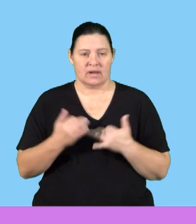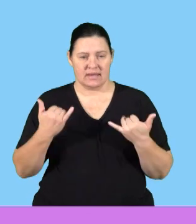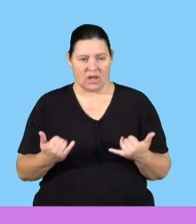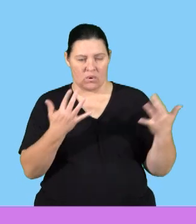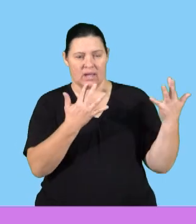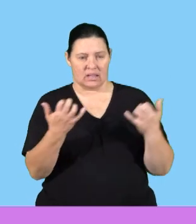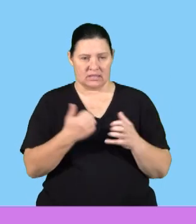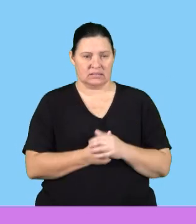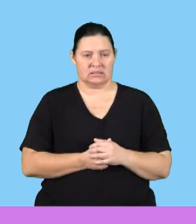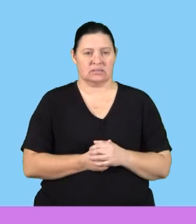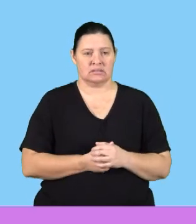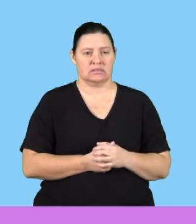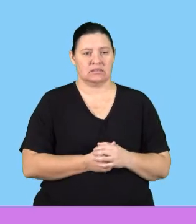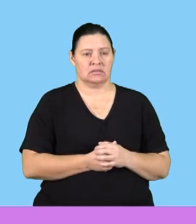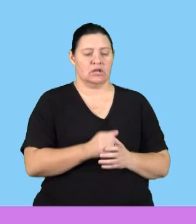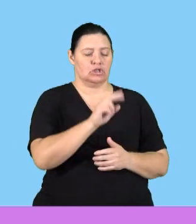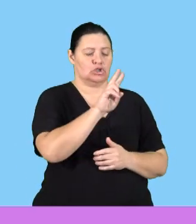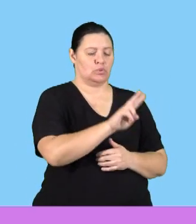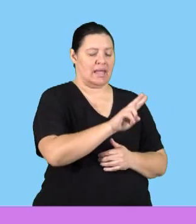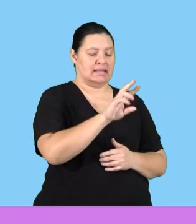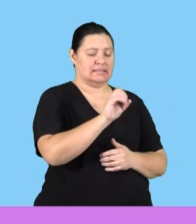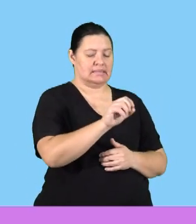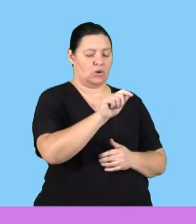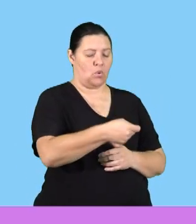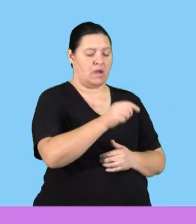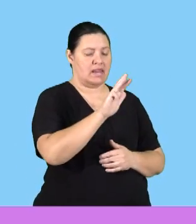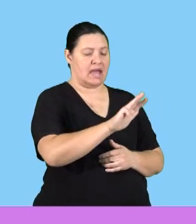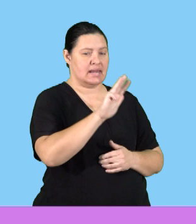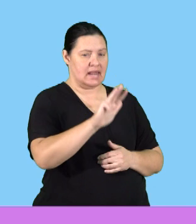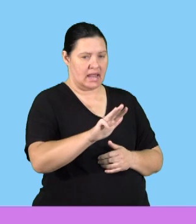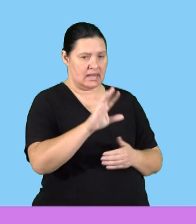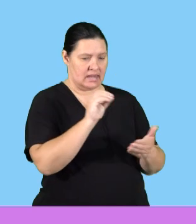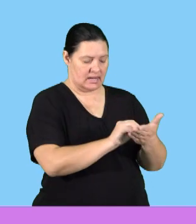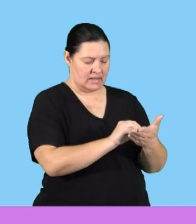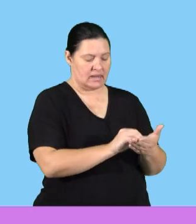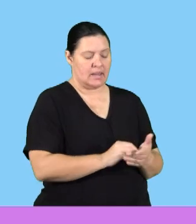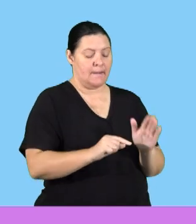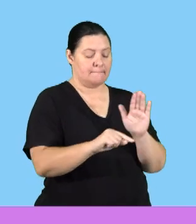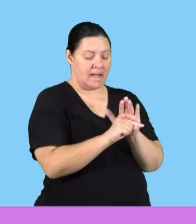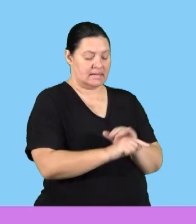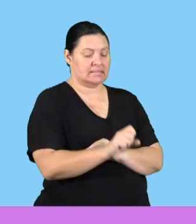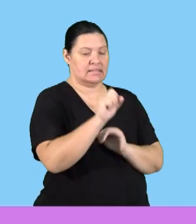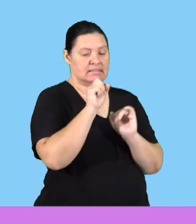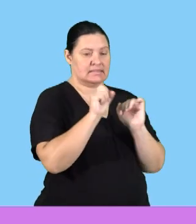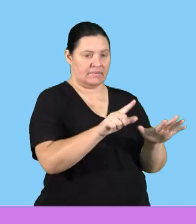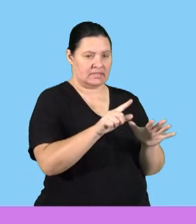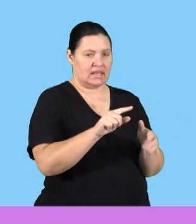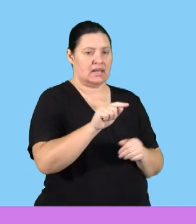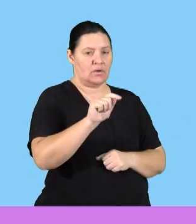Now let's calculate. You press the calculator with me. 20 rand